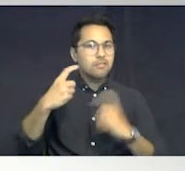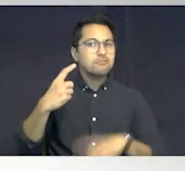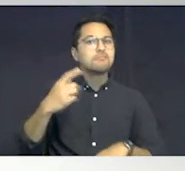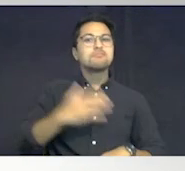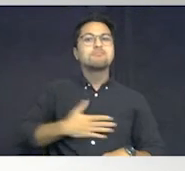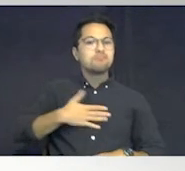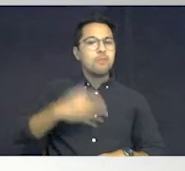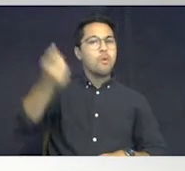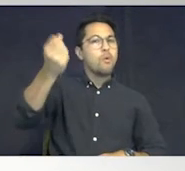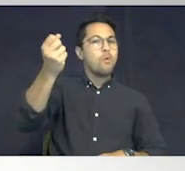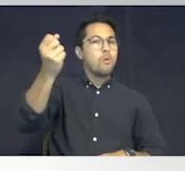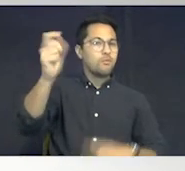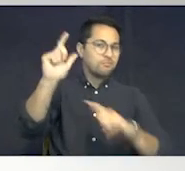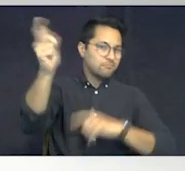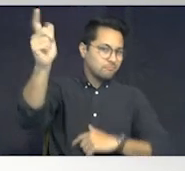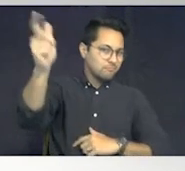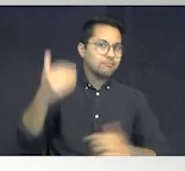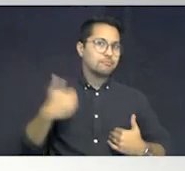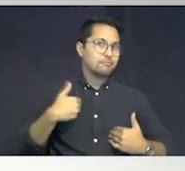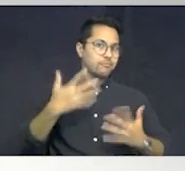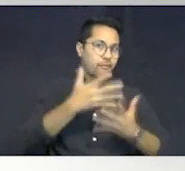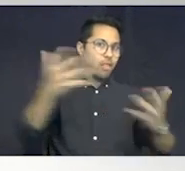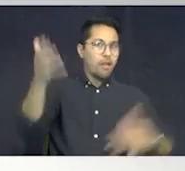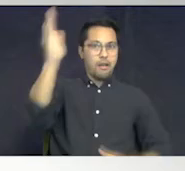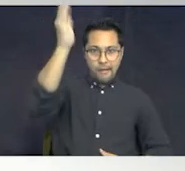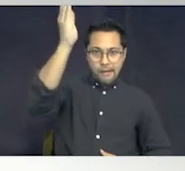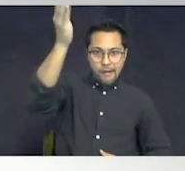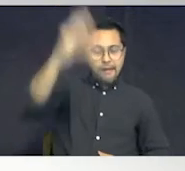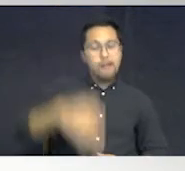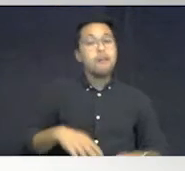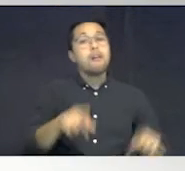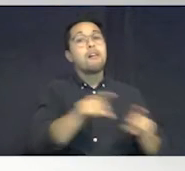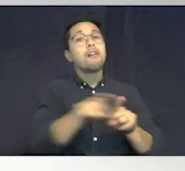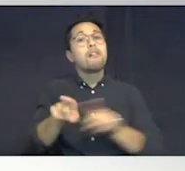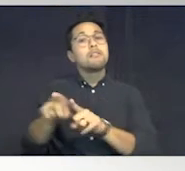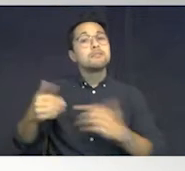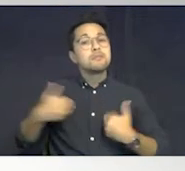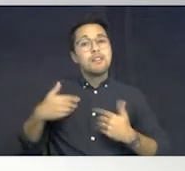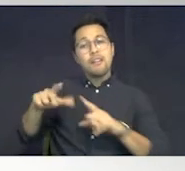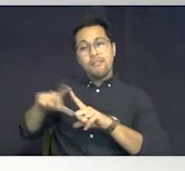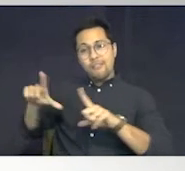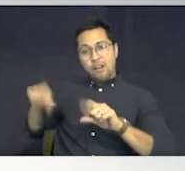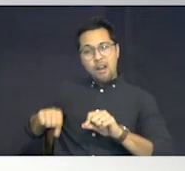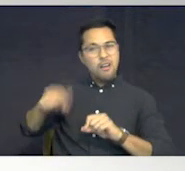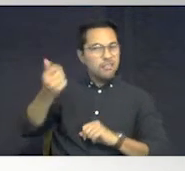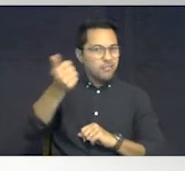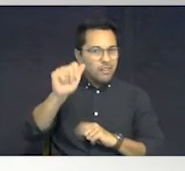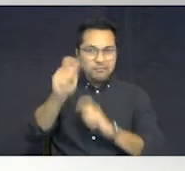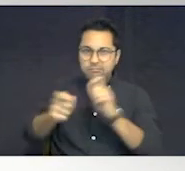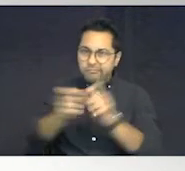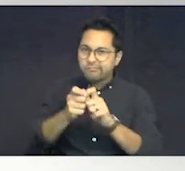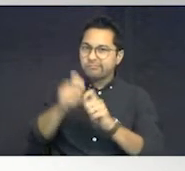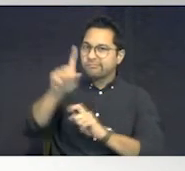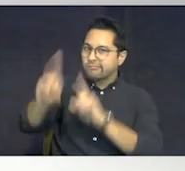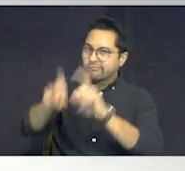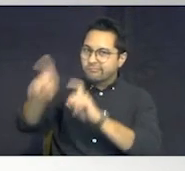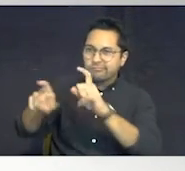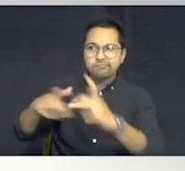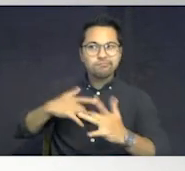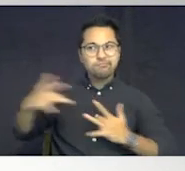for the end of the session. We also have cards, should you have any specific questions or concerns.